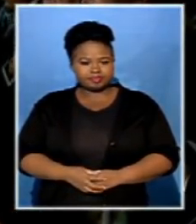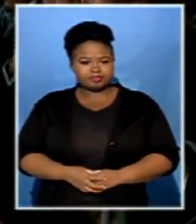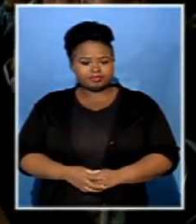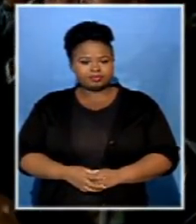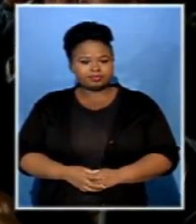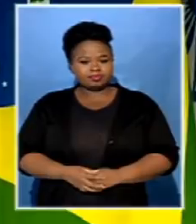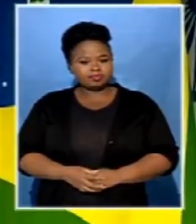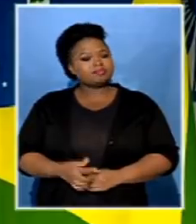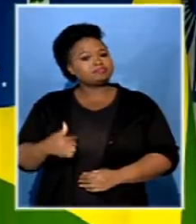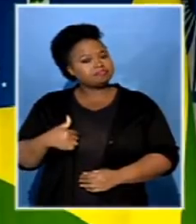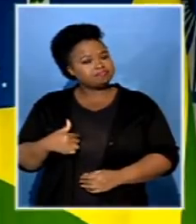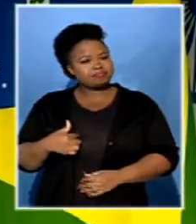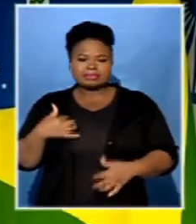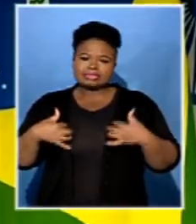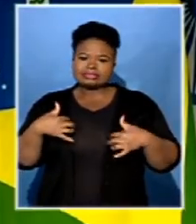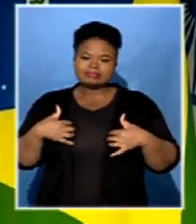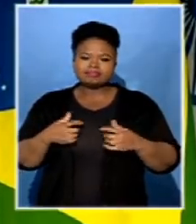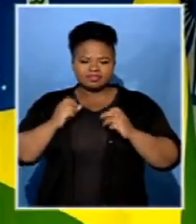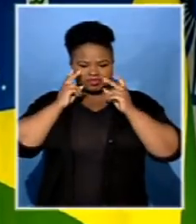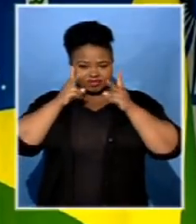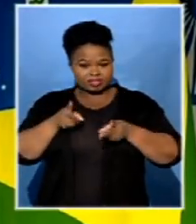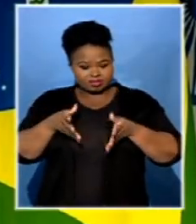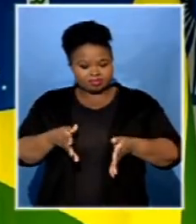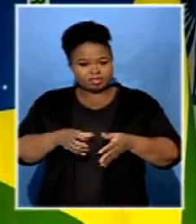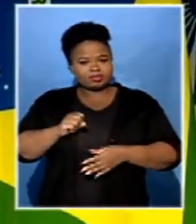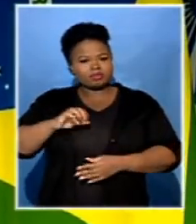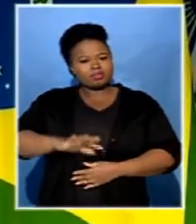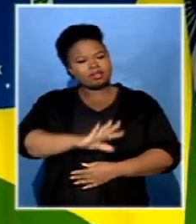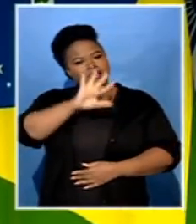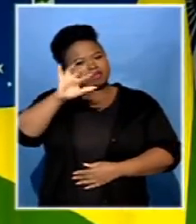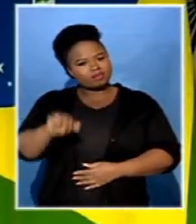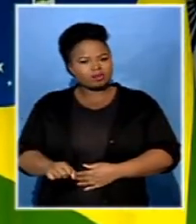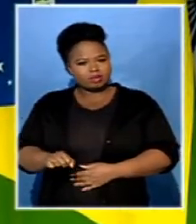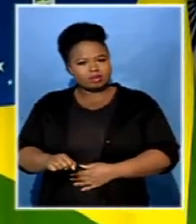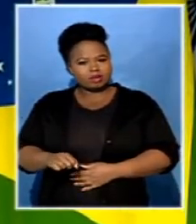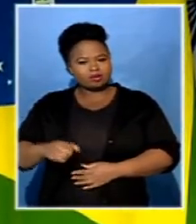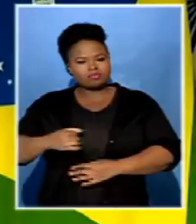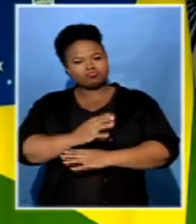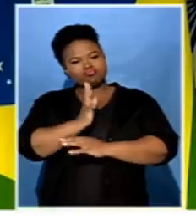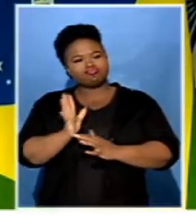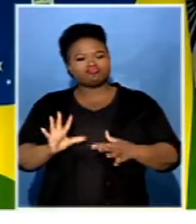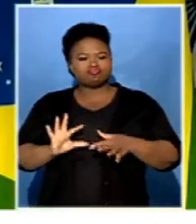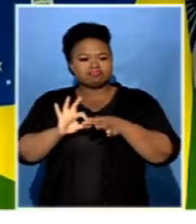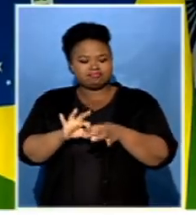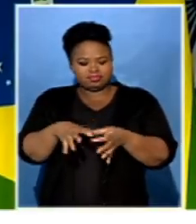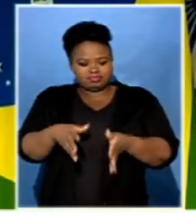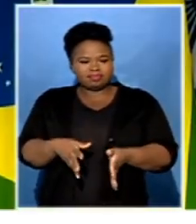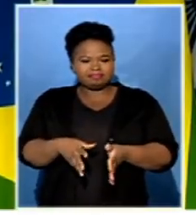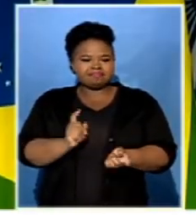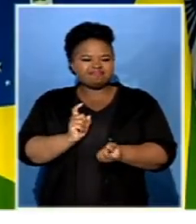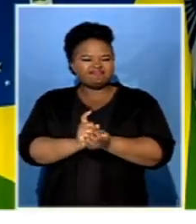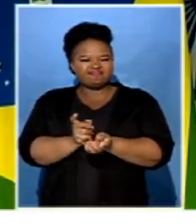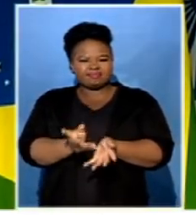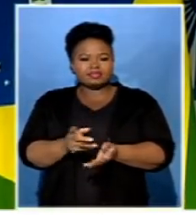I'm delighted to visit South Africa, the Rainbow Nation, once again, and meet you here in the beautiful